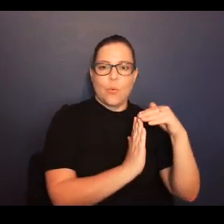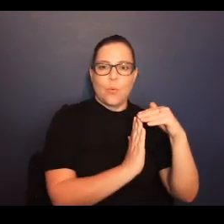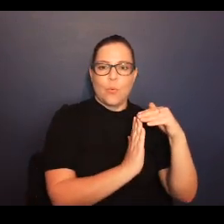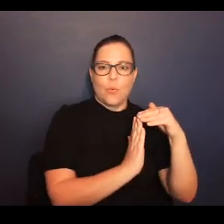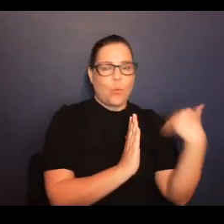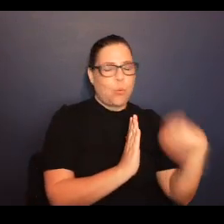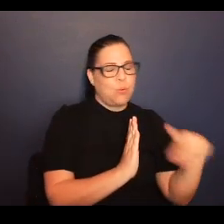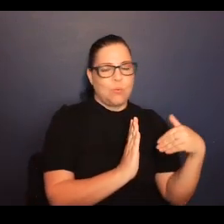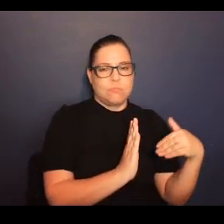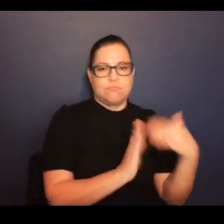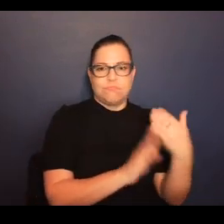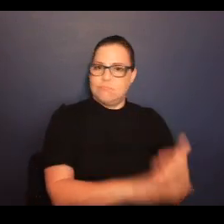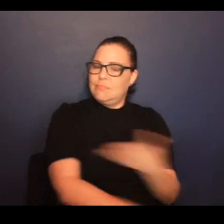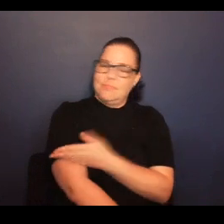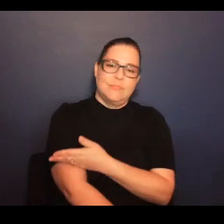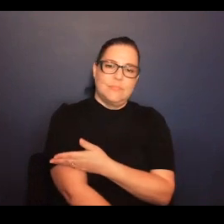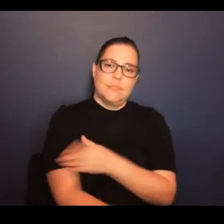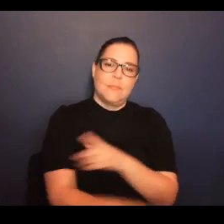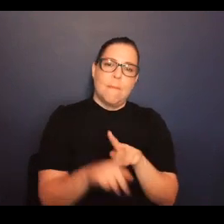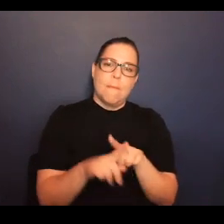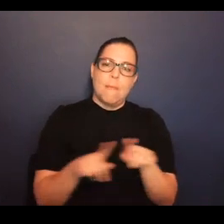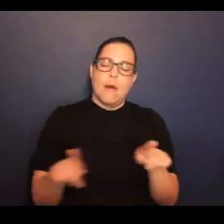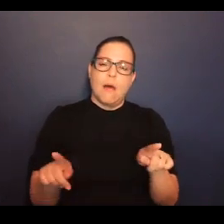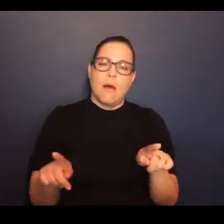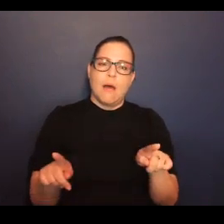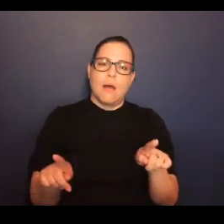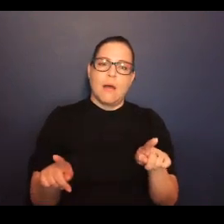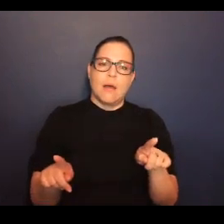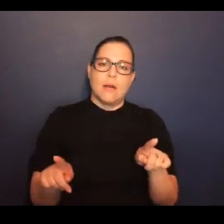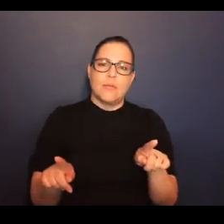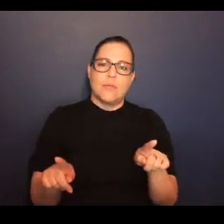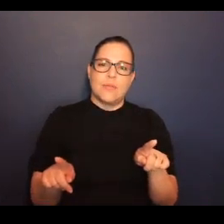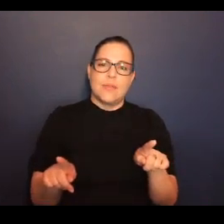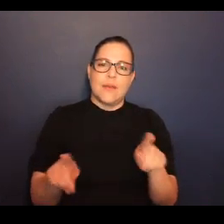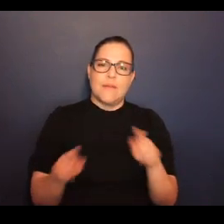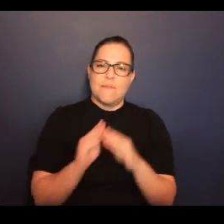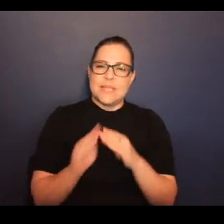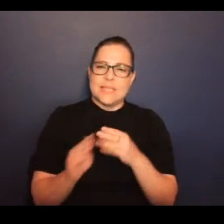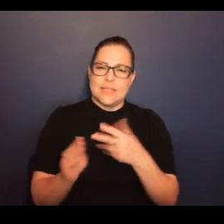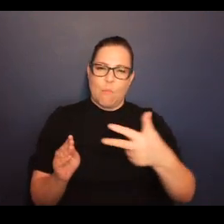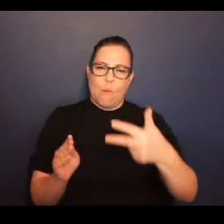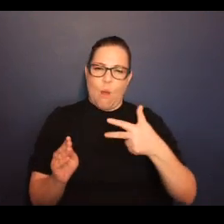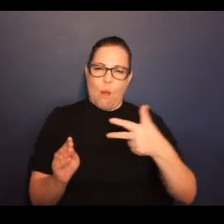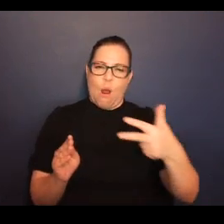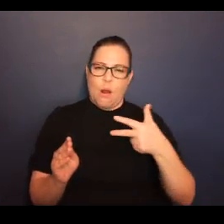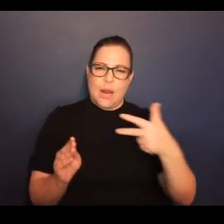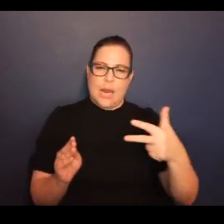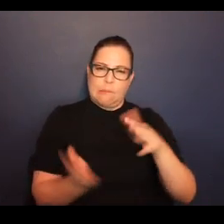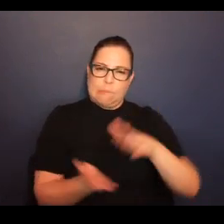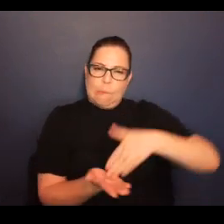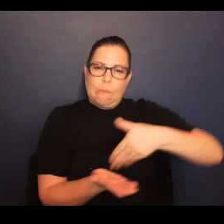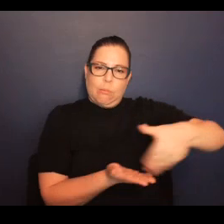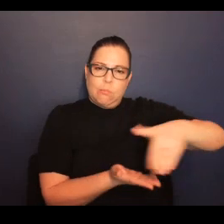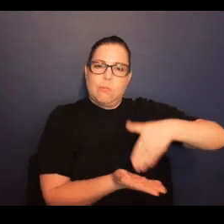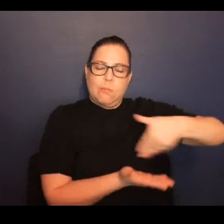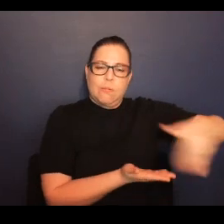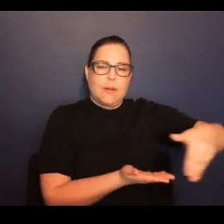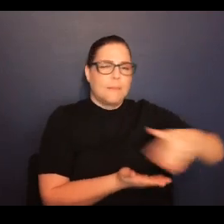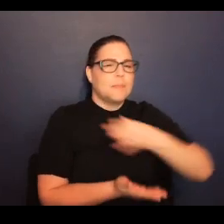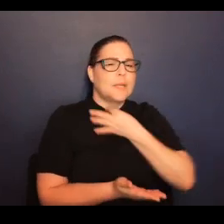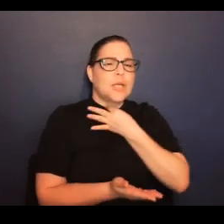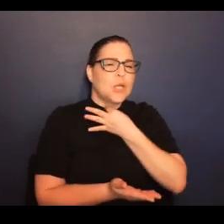was an improvement. But you also, we were paving the parking there. I was just wondering, do you have